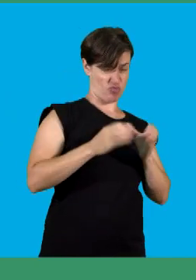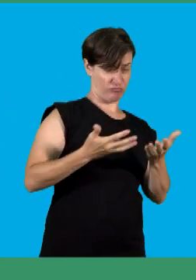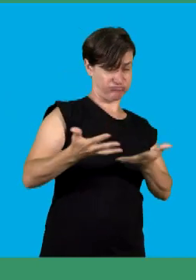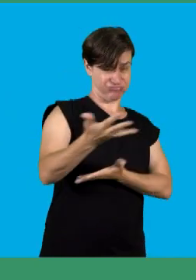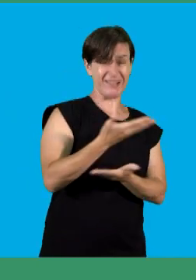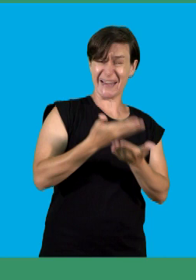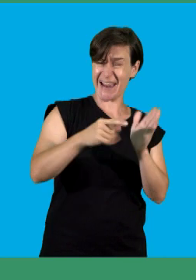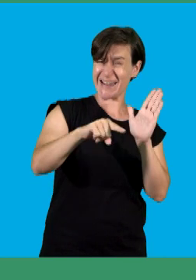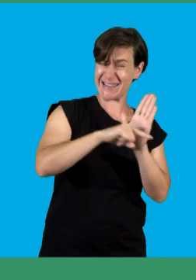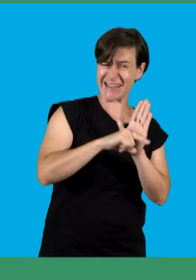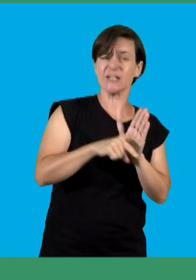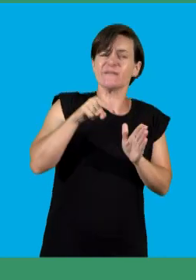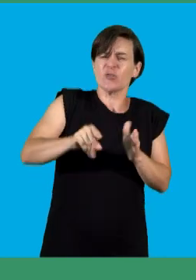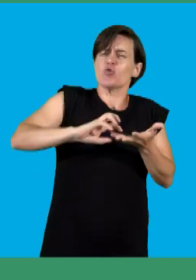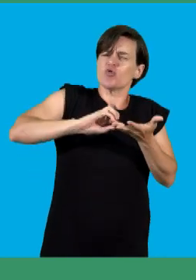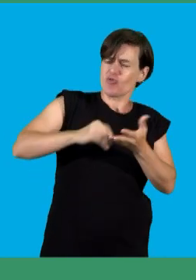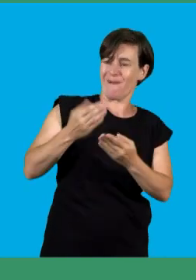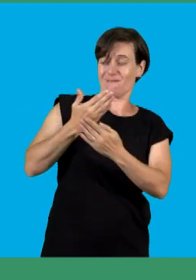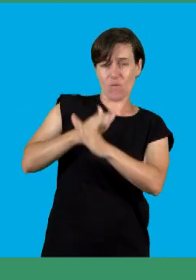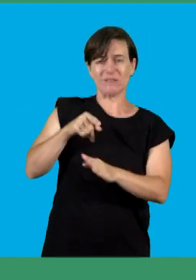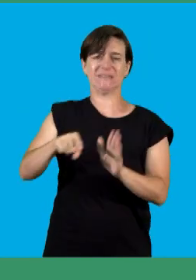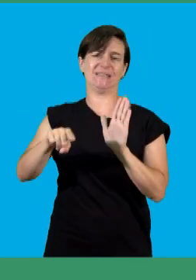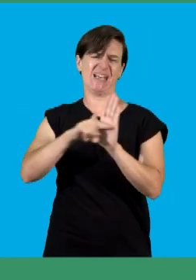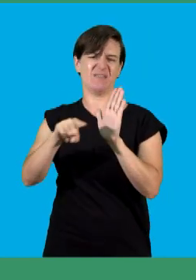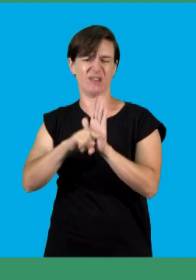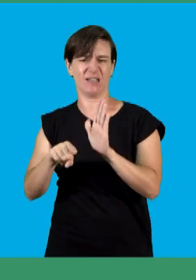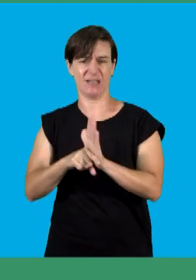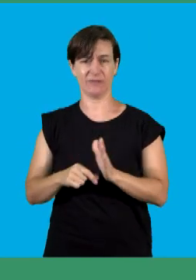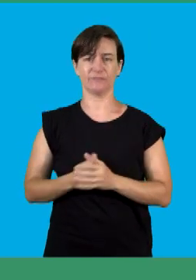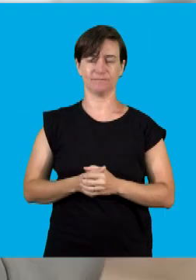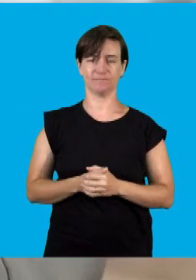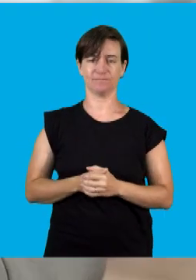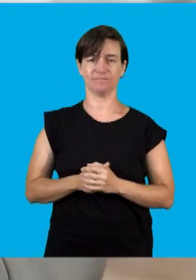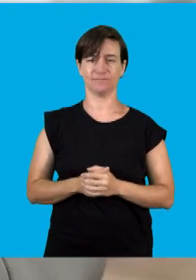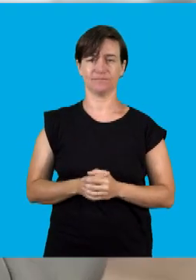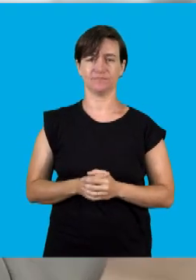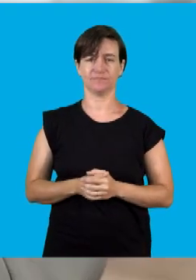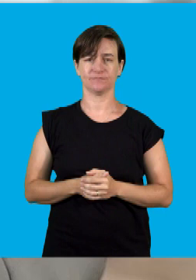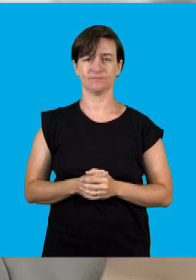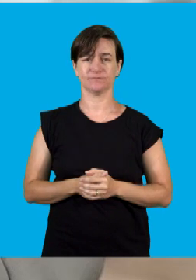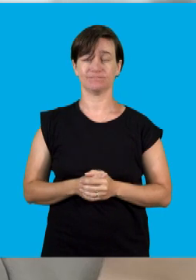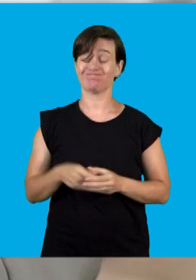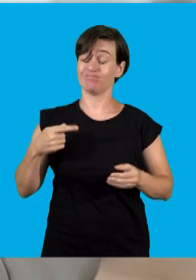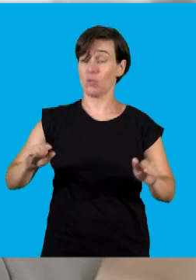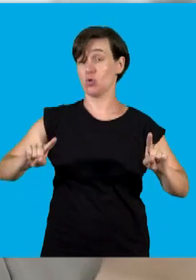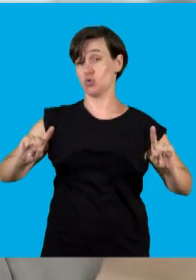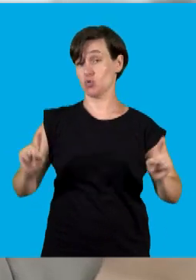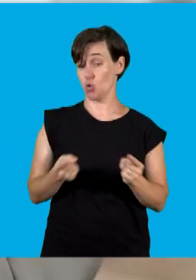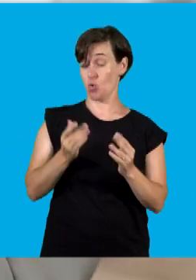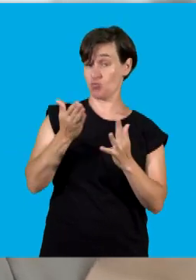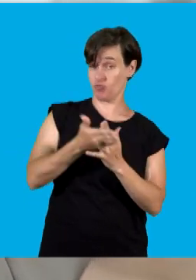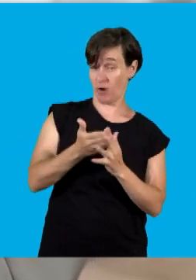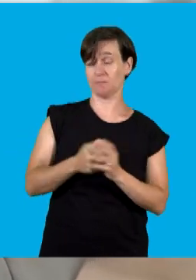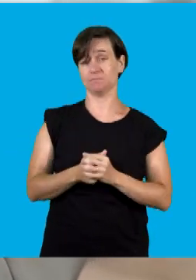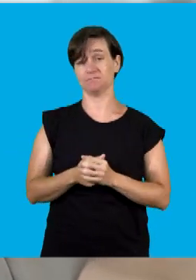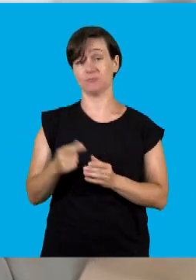group discussions. So these are the new words that we'll be learning in this particular lesson. So we're going to take a quick ad